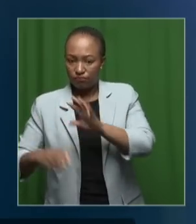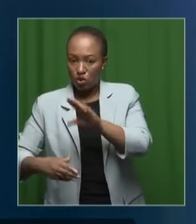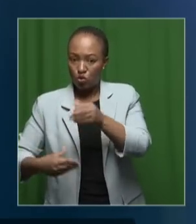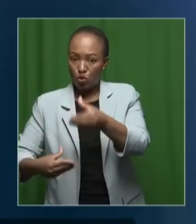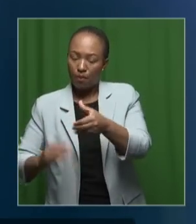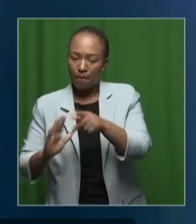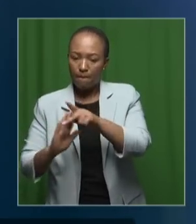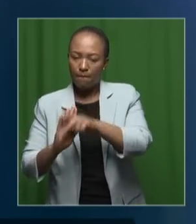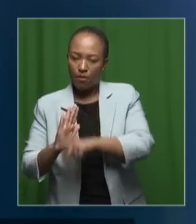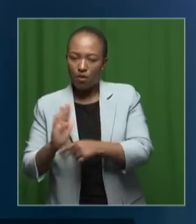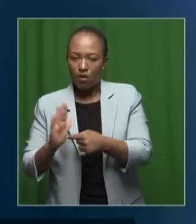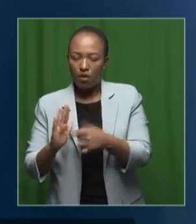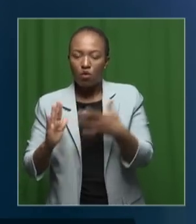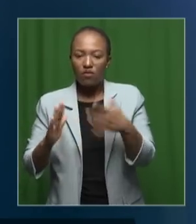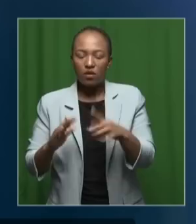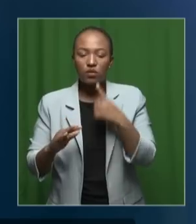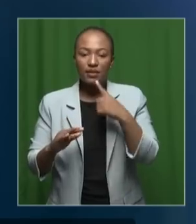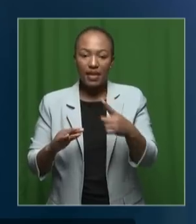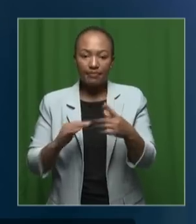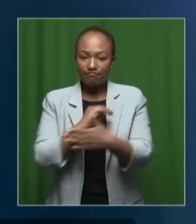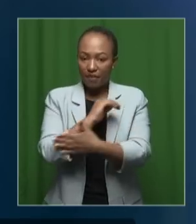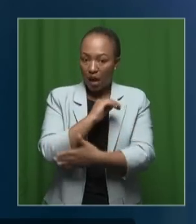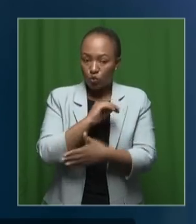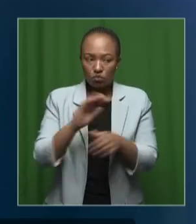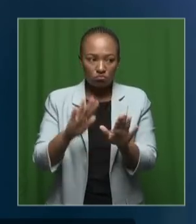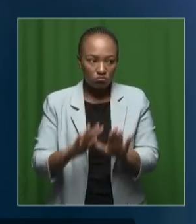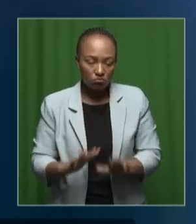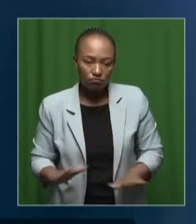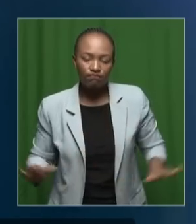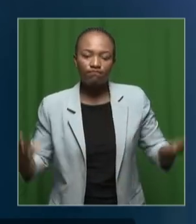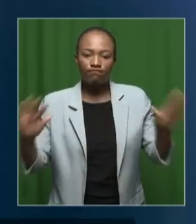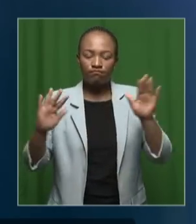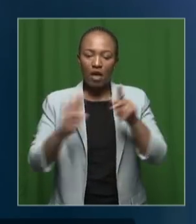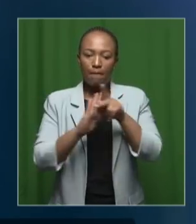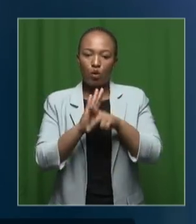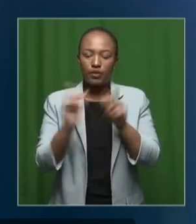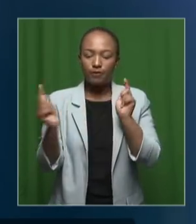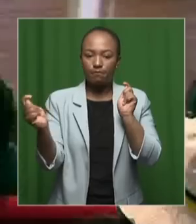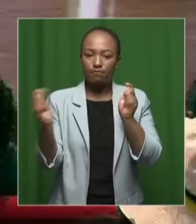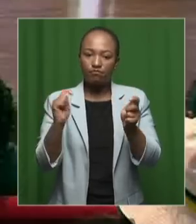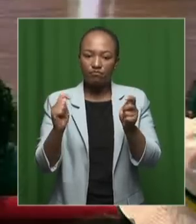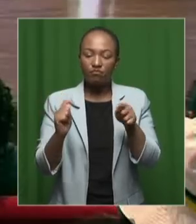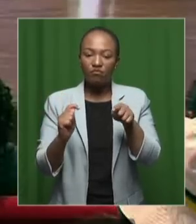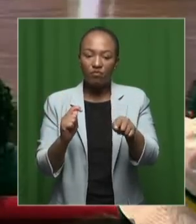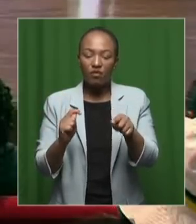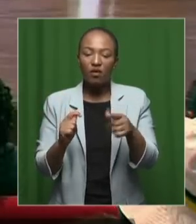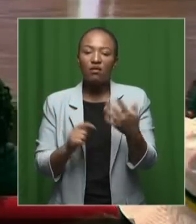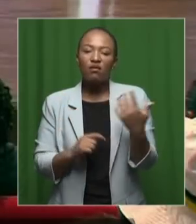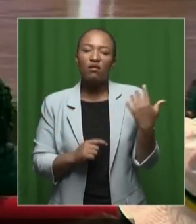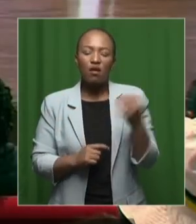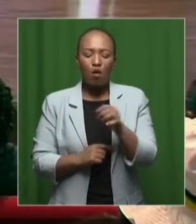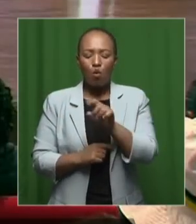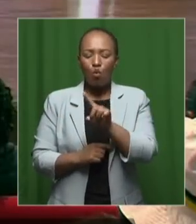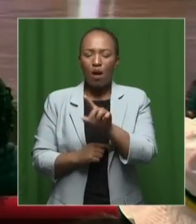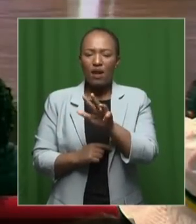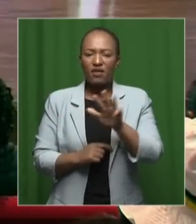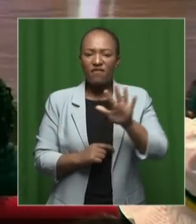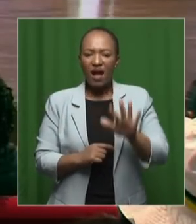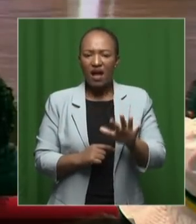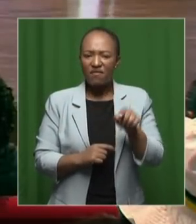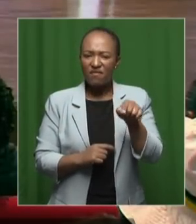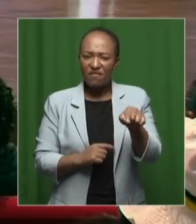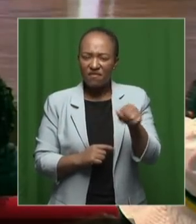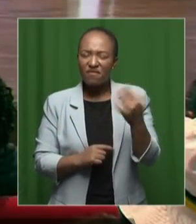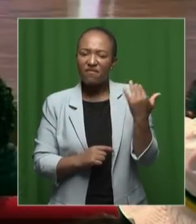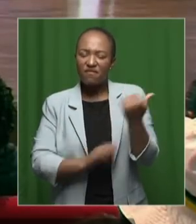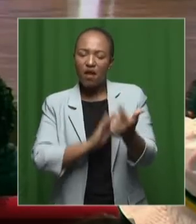immigration system of the country, to repeal the Citizenship Act passed in 1995, the